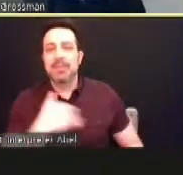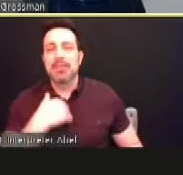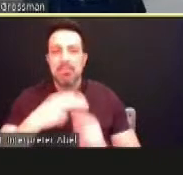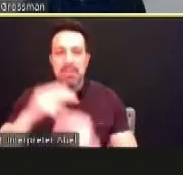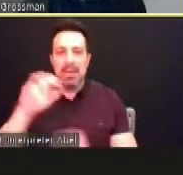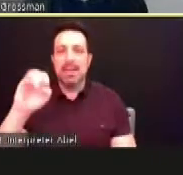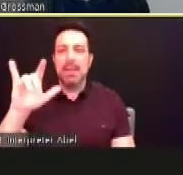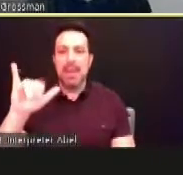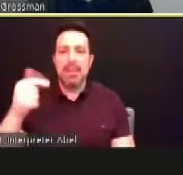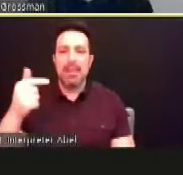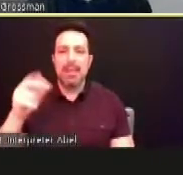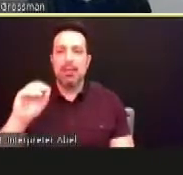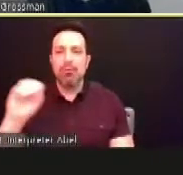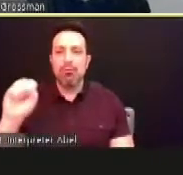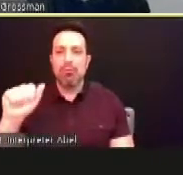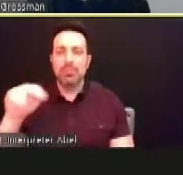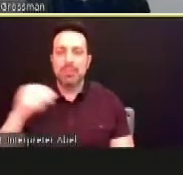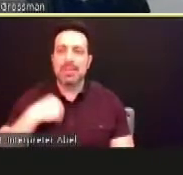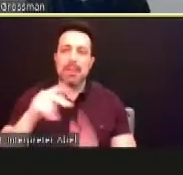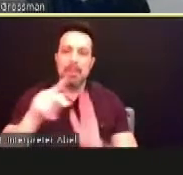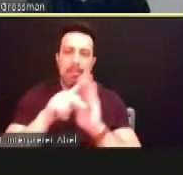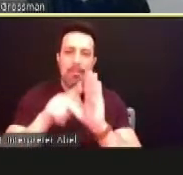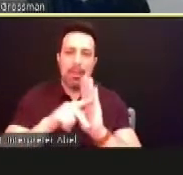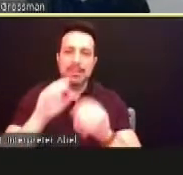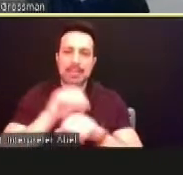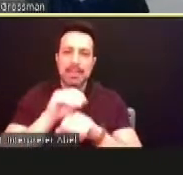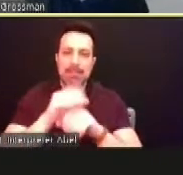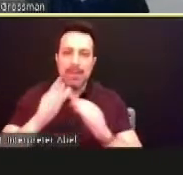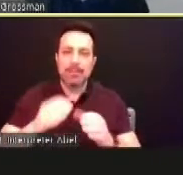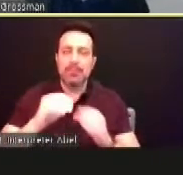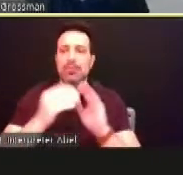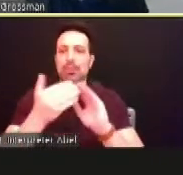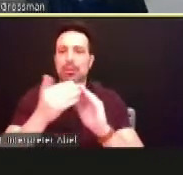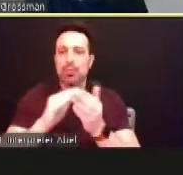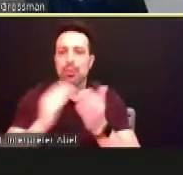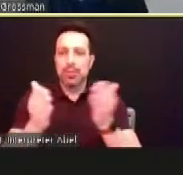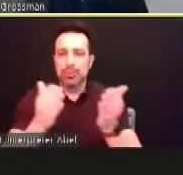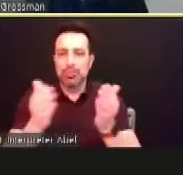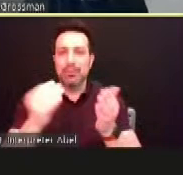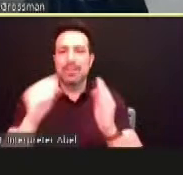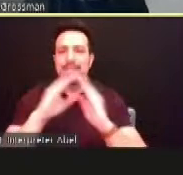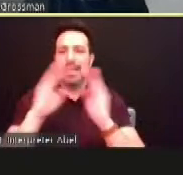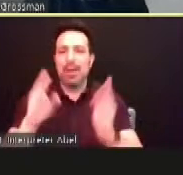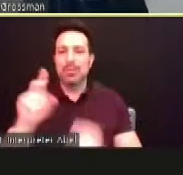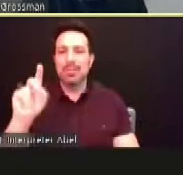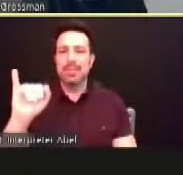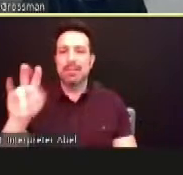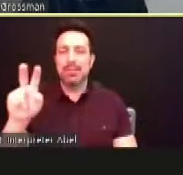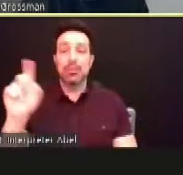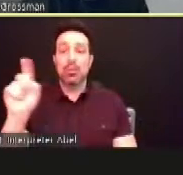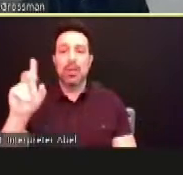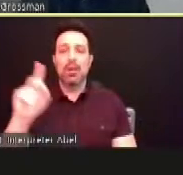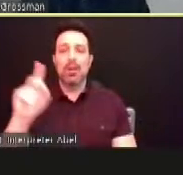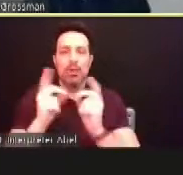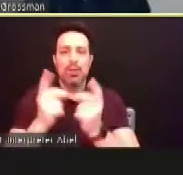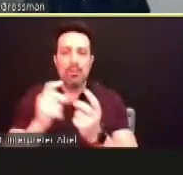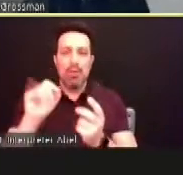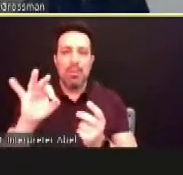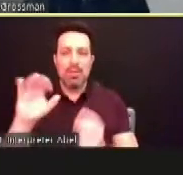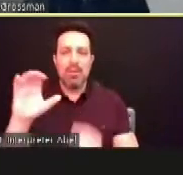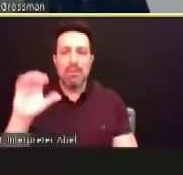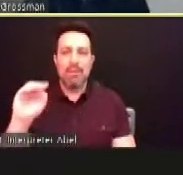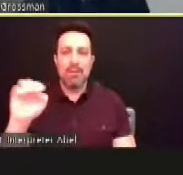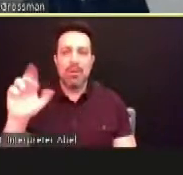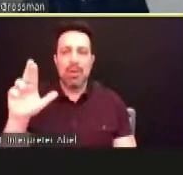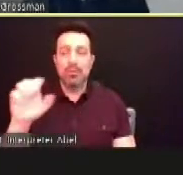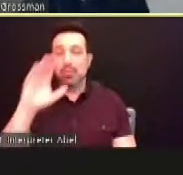Emily Grossman, and I'm a policy advisor in the Community Services and Housing Division at the Department of Commerce. As